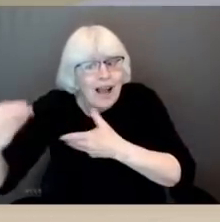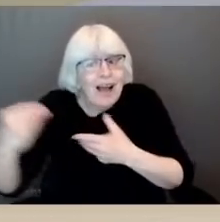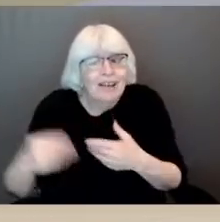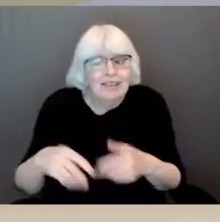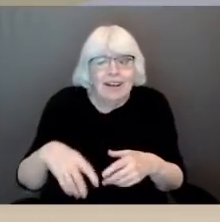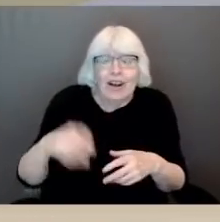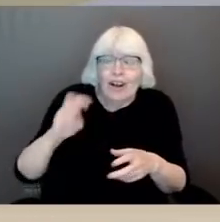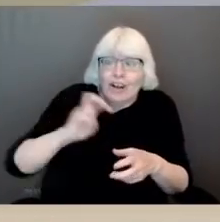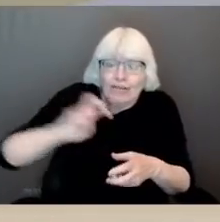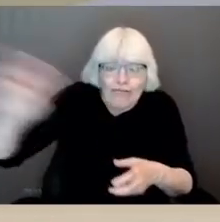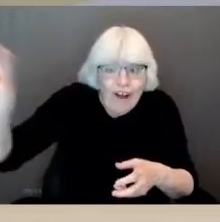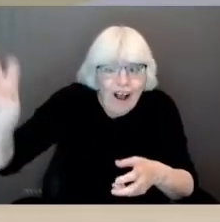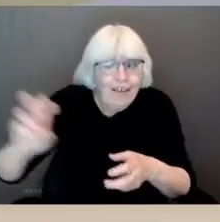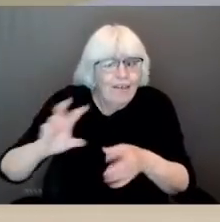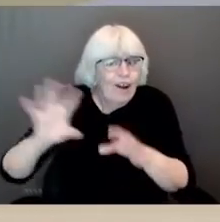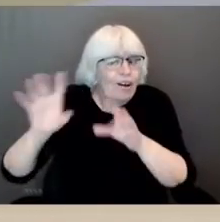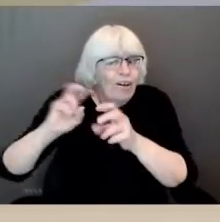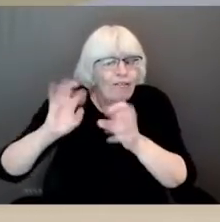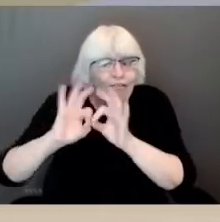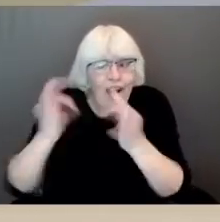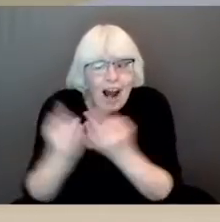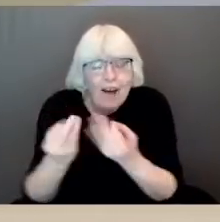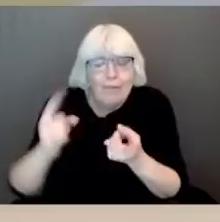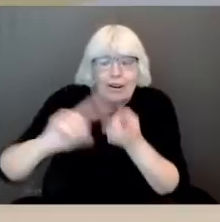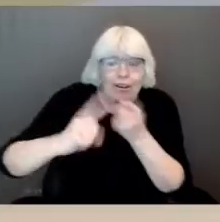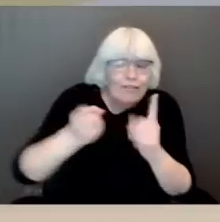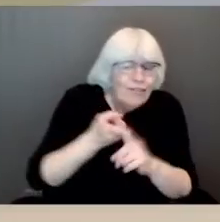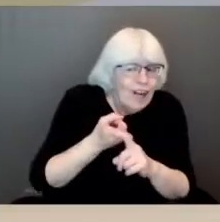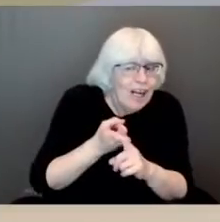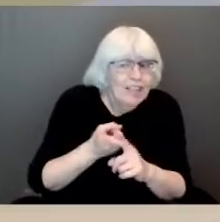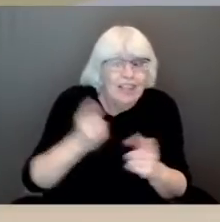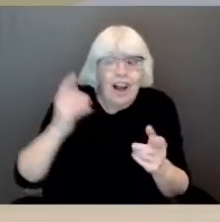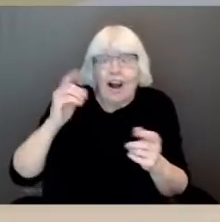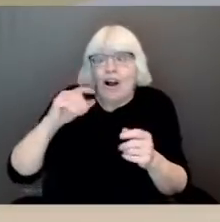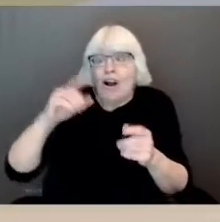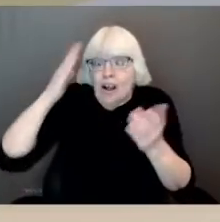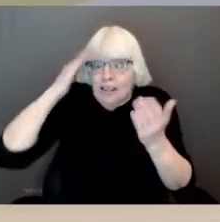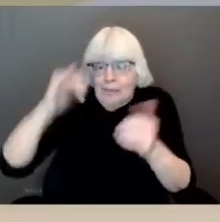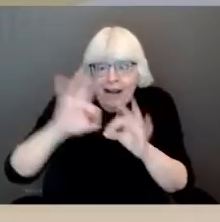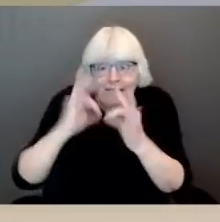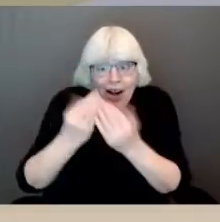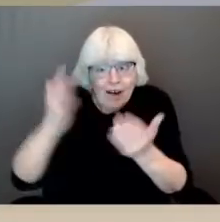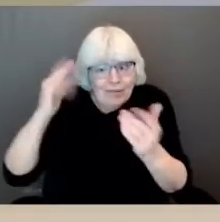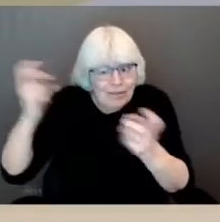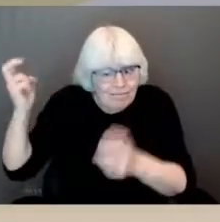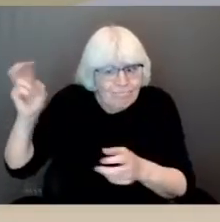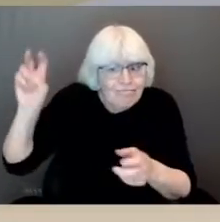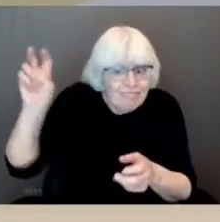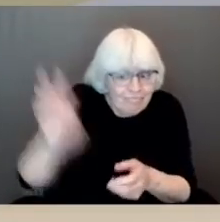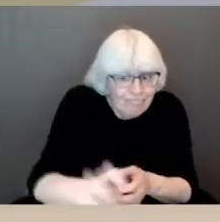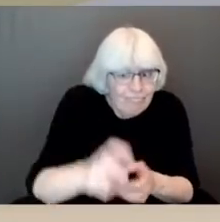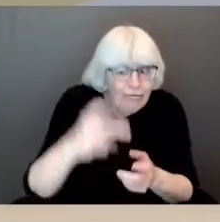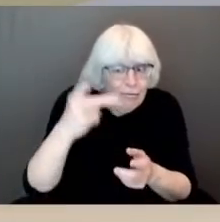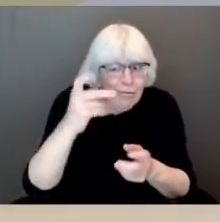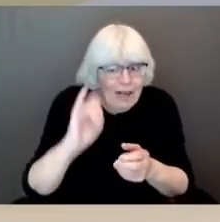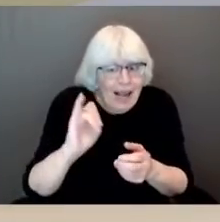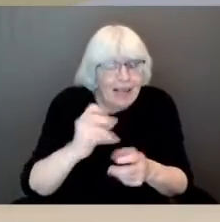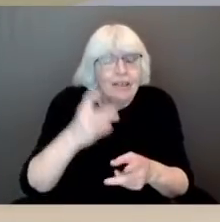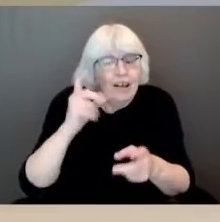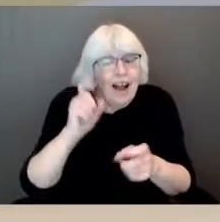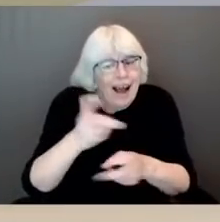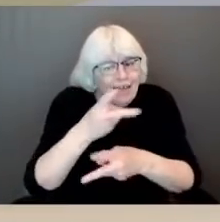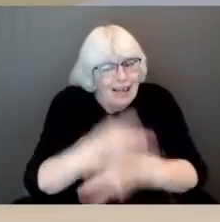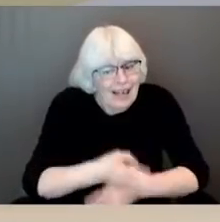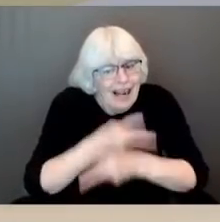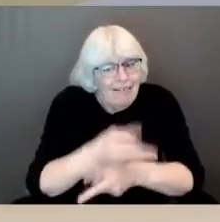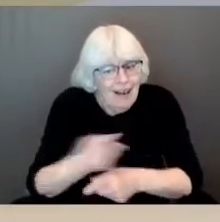who are expecting visitors from away, I encourage you to think carefully about traveling and hosting visitors. We know that COVID-19 is circulating